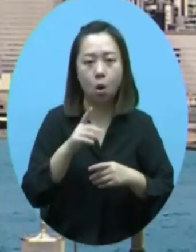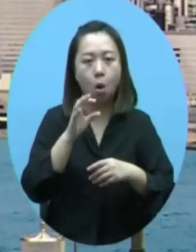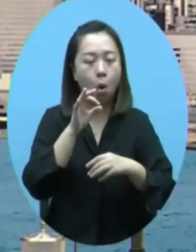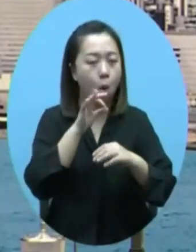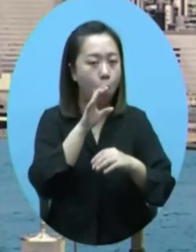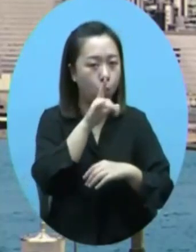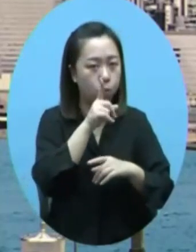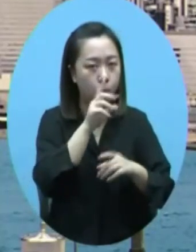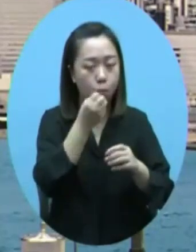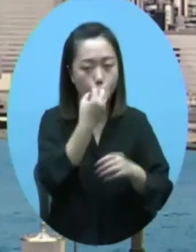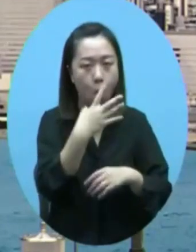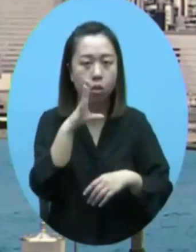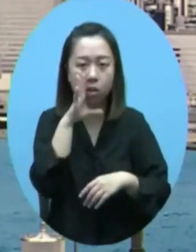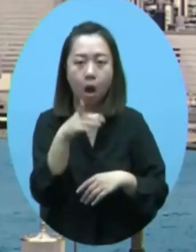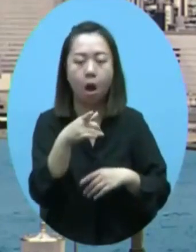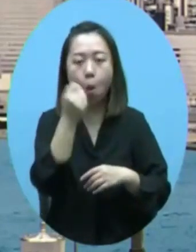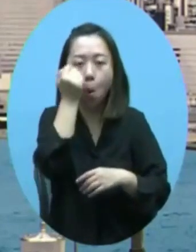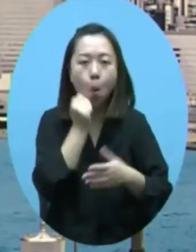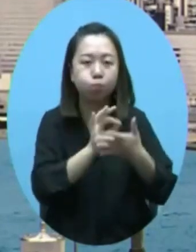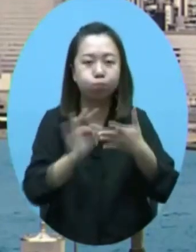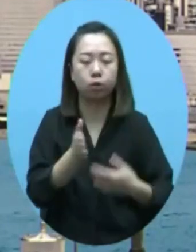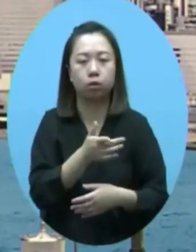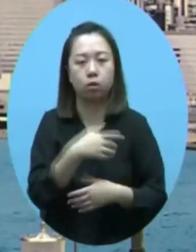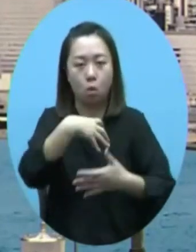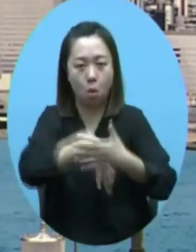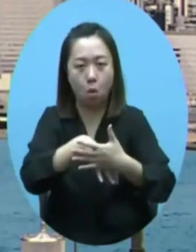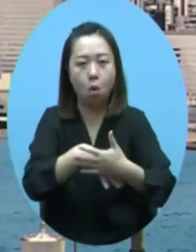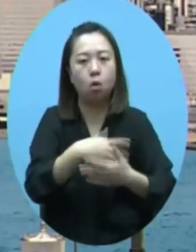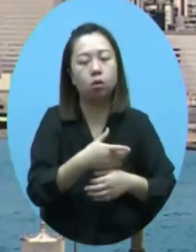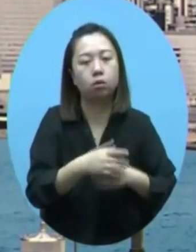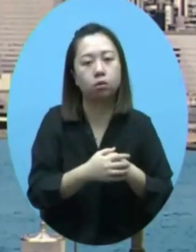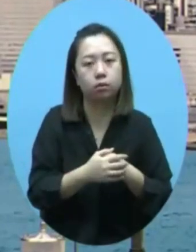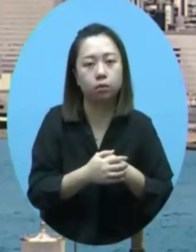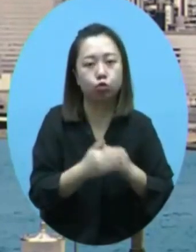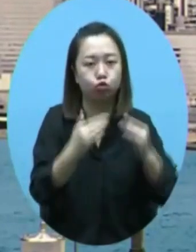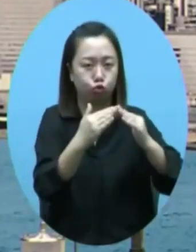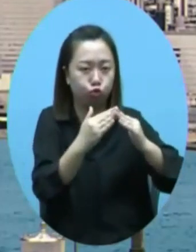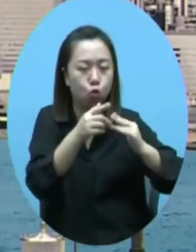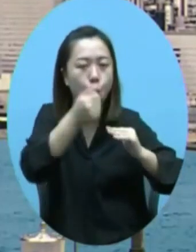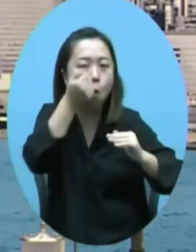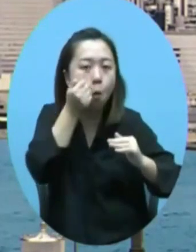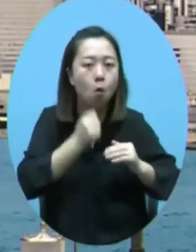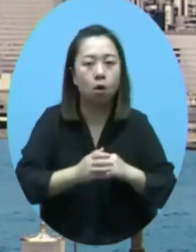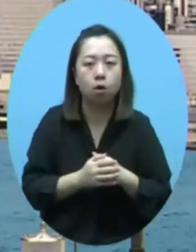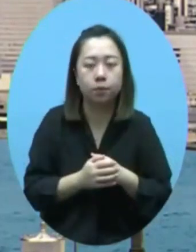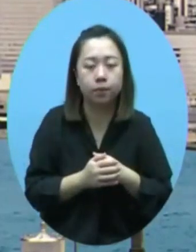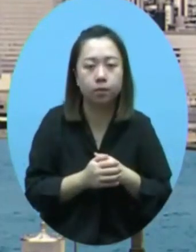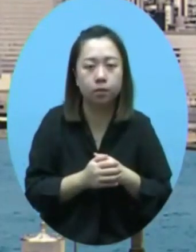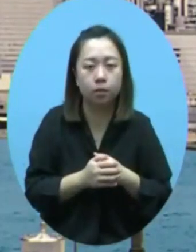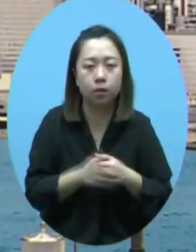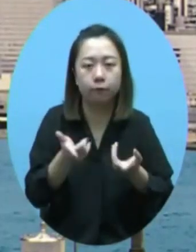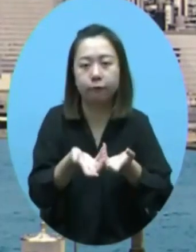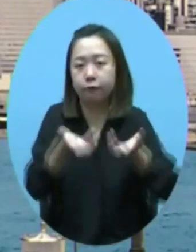but the Kong Tai care for the H Center Limited residents.